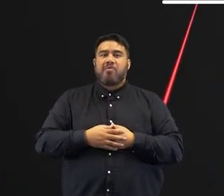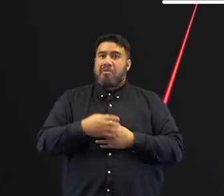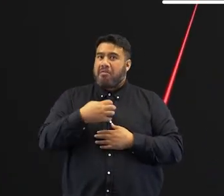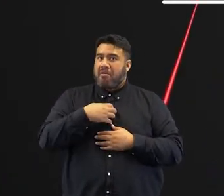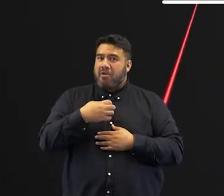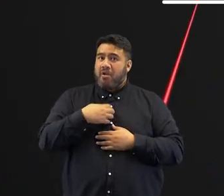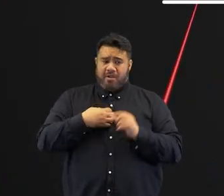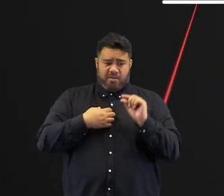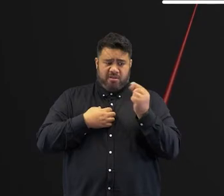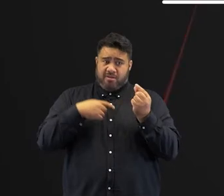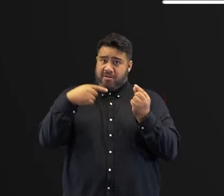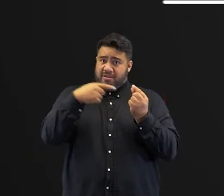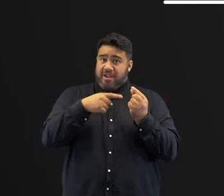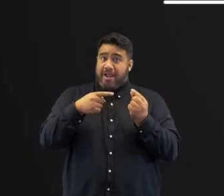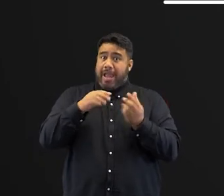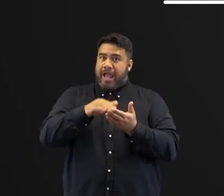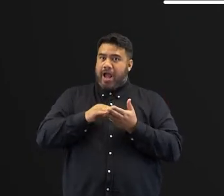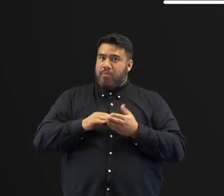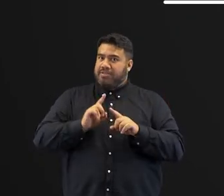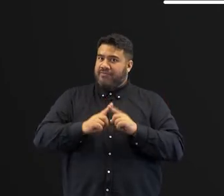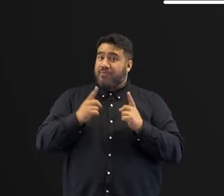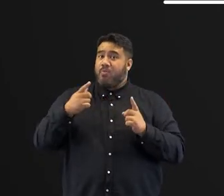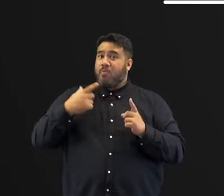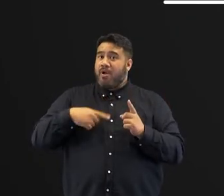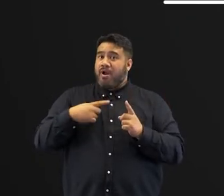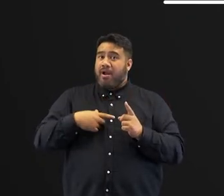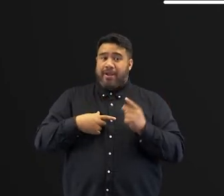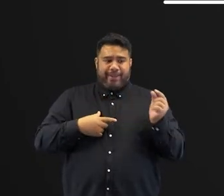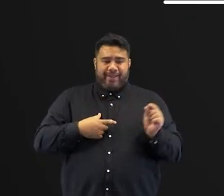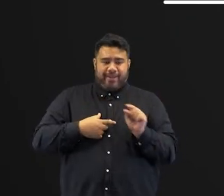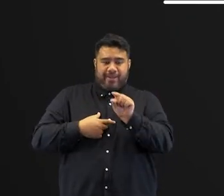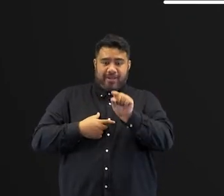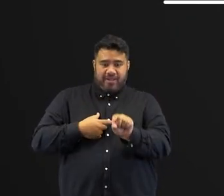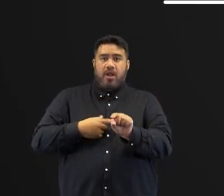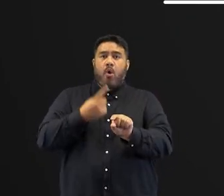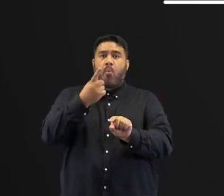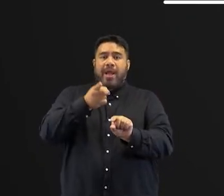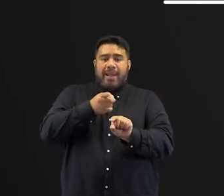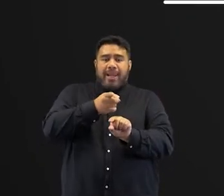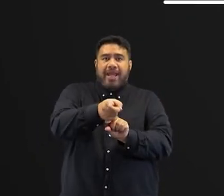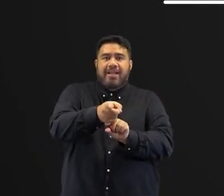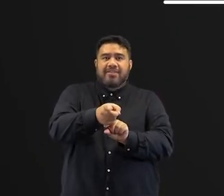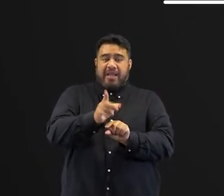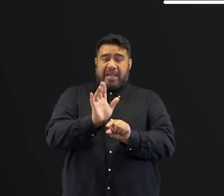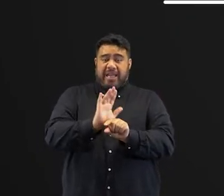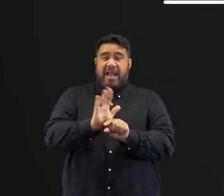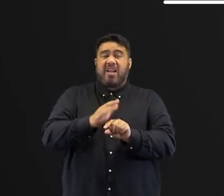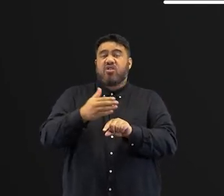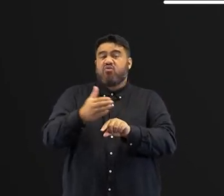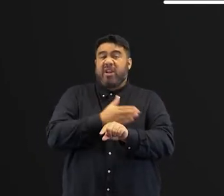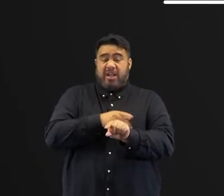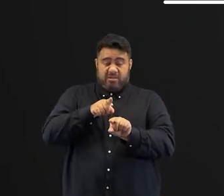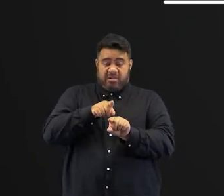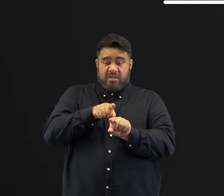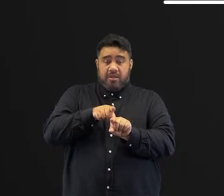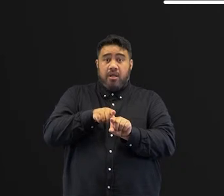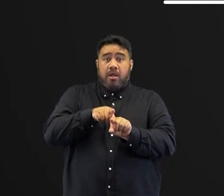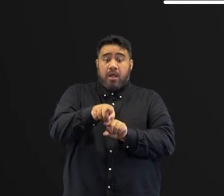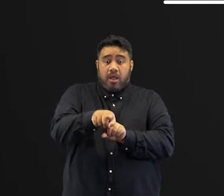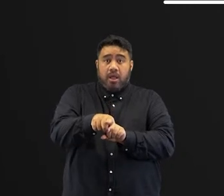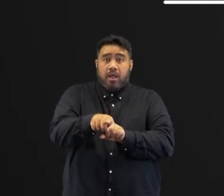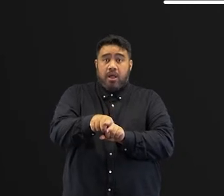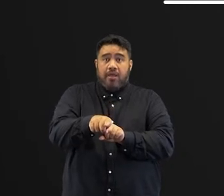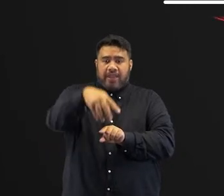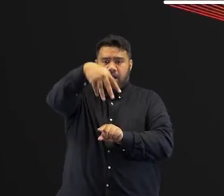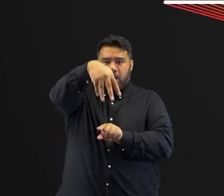and so forth. The idea with these micro-resonator frequency combs is that they basically allow you to take one single laser beam with one single